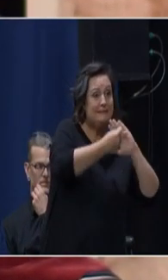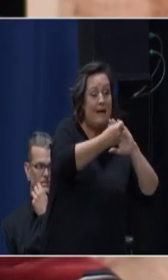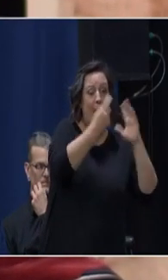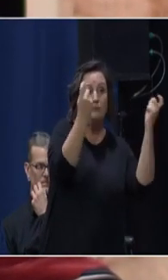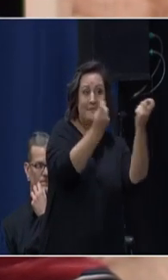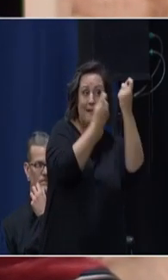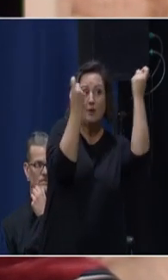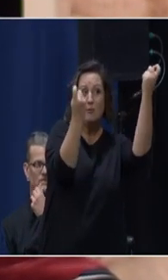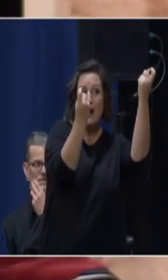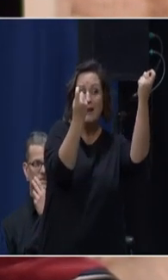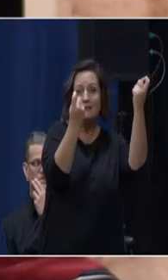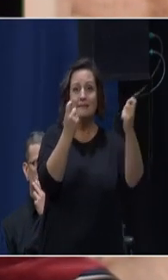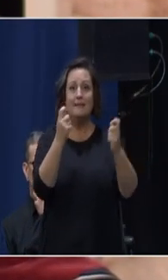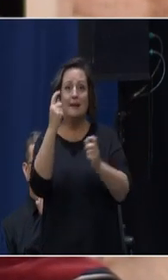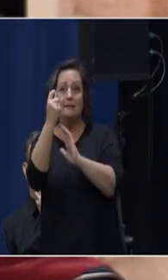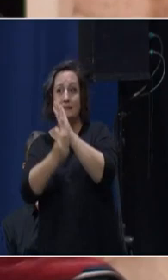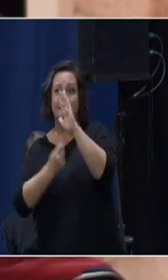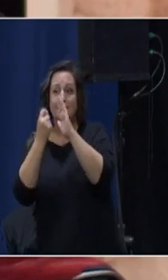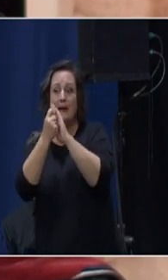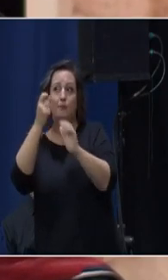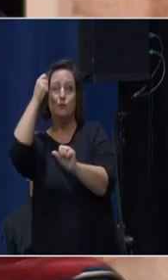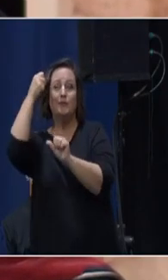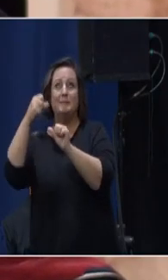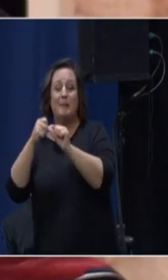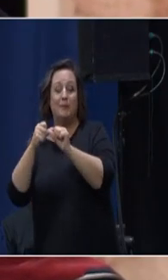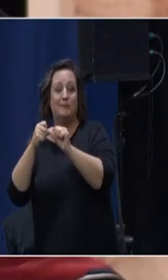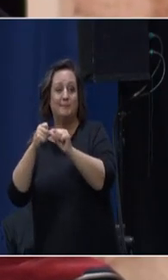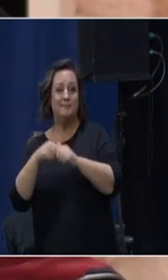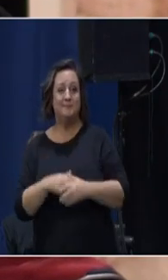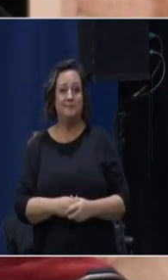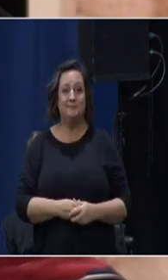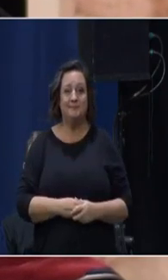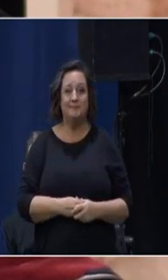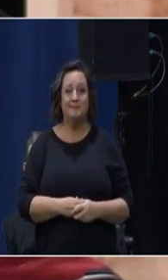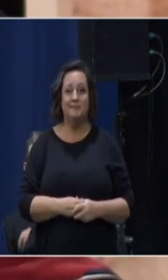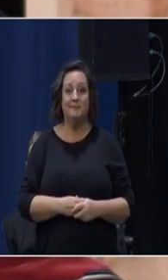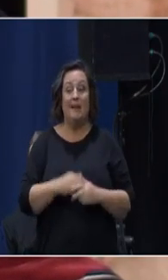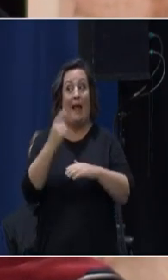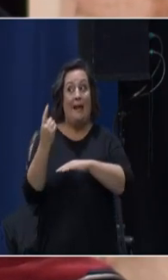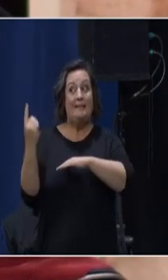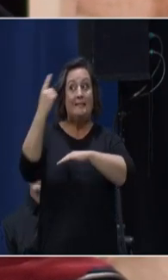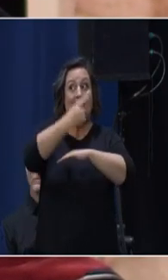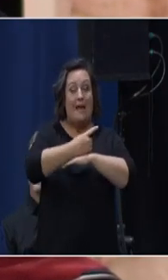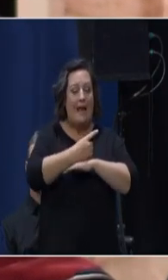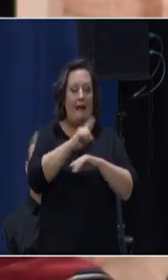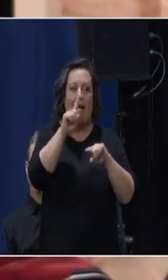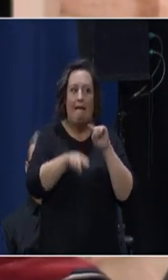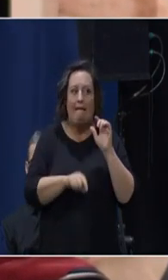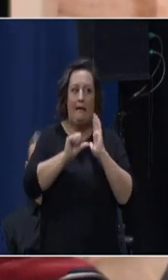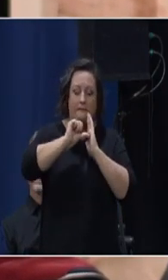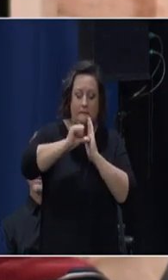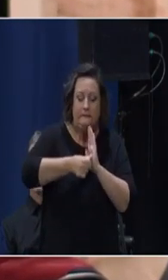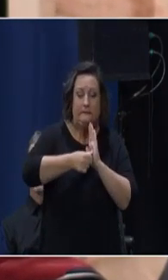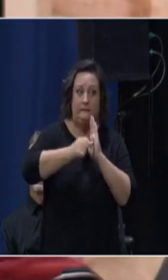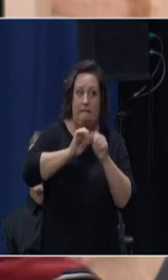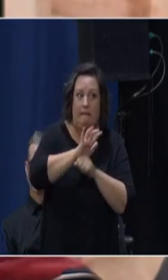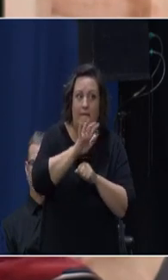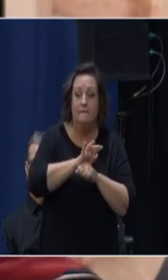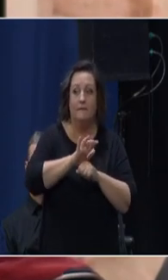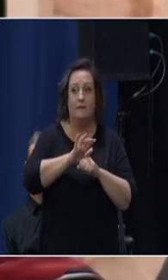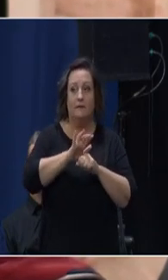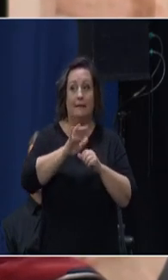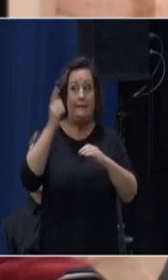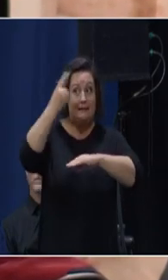a time to remember. It is a day to, and I cannot stress this enough, take lots